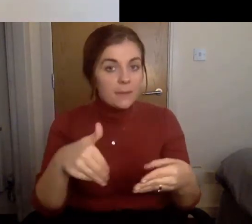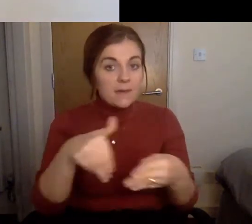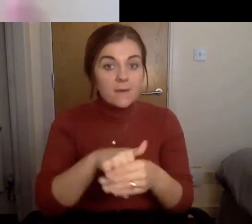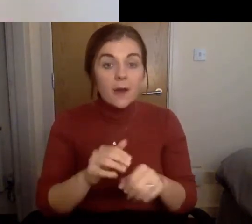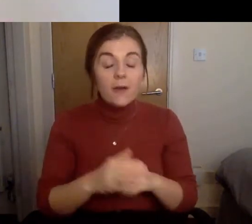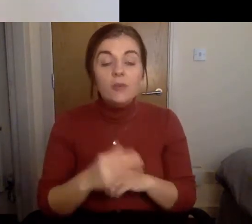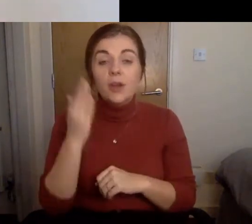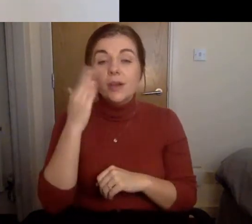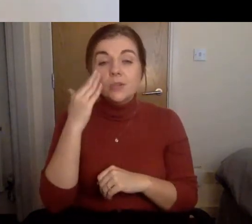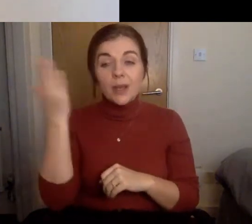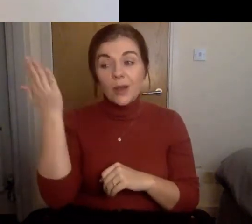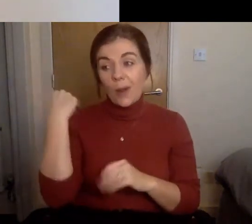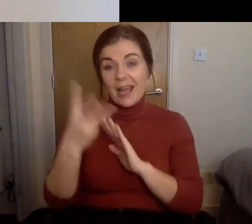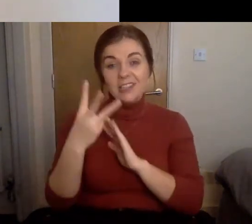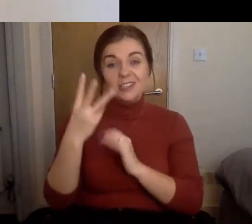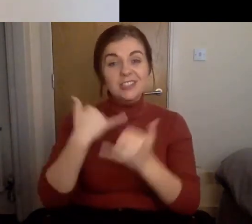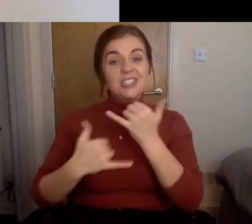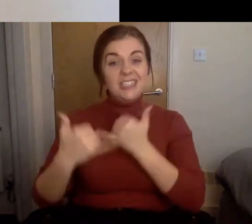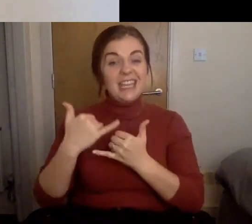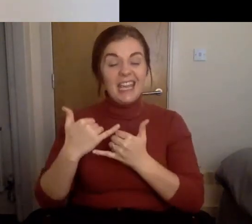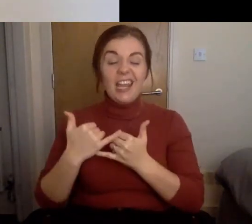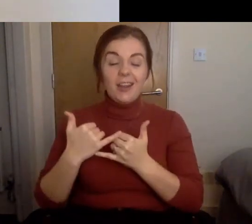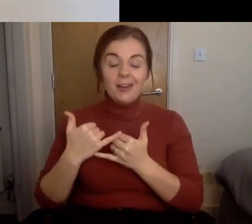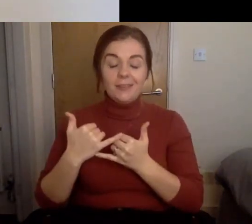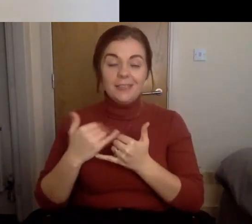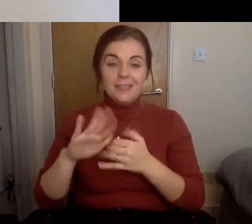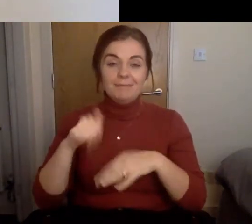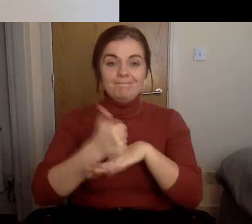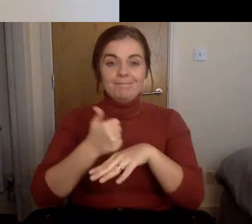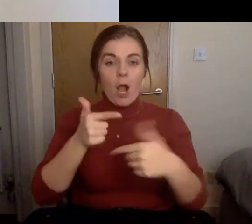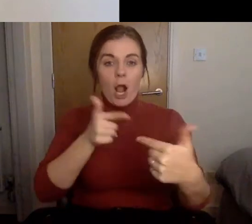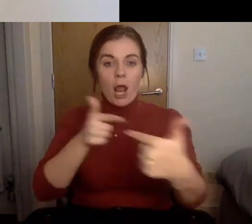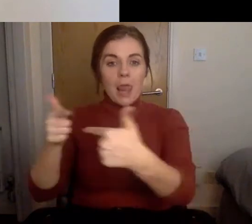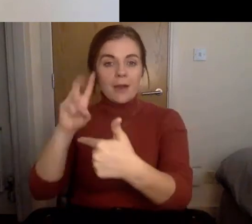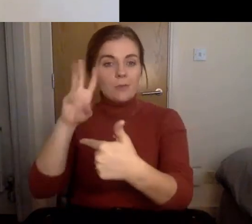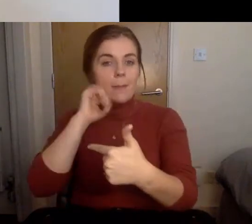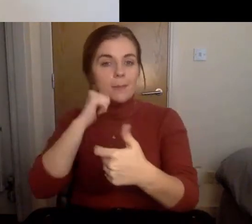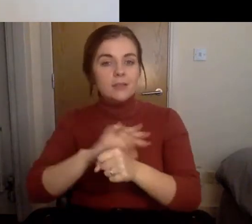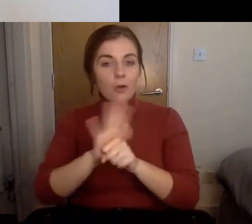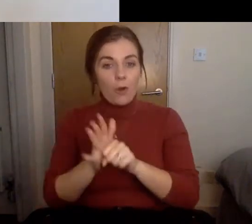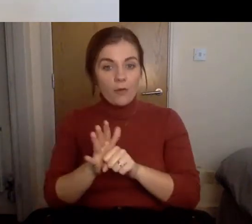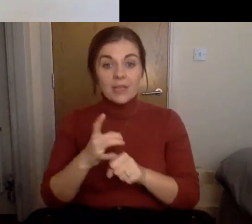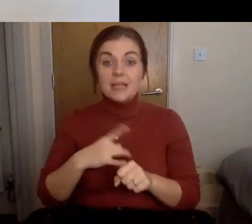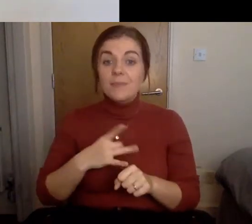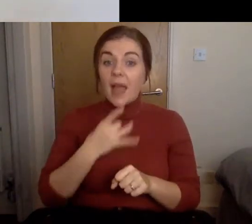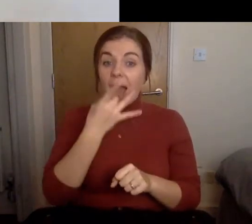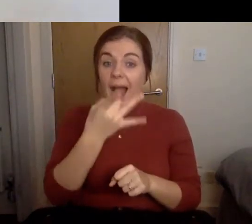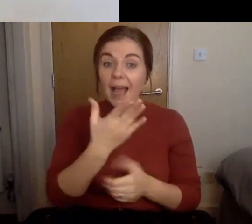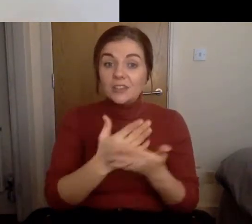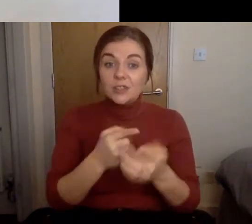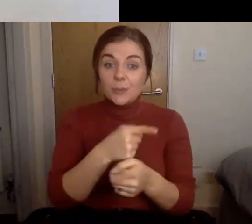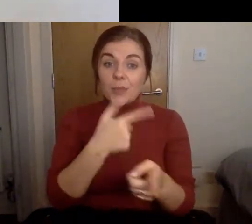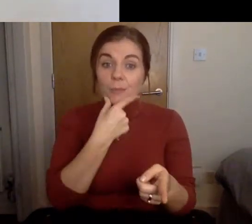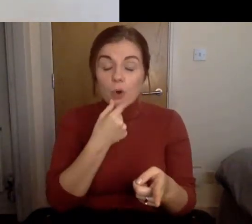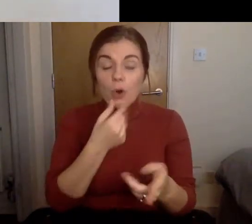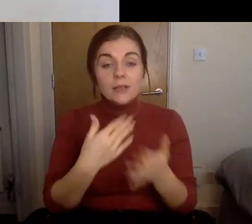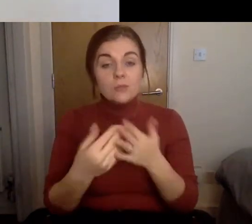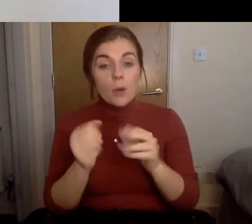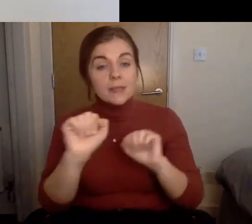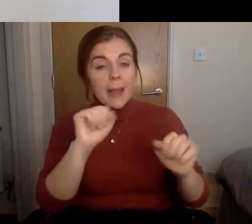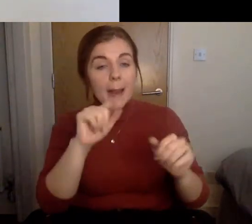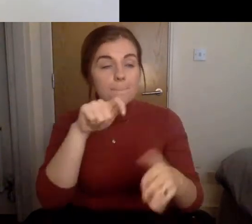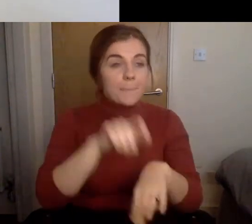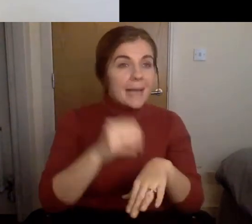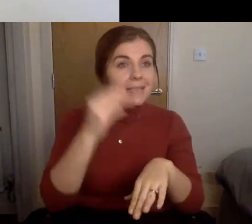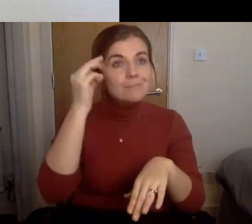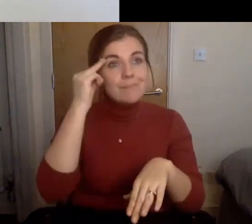though it was online because we were COVID, I asked my boys about their best memory from a variety of subject areas. And one of